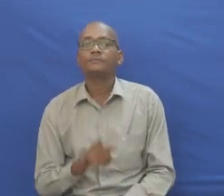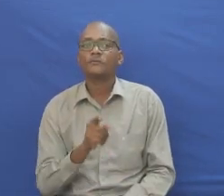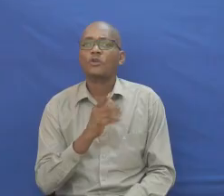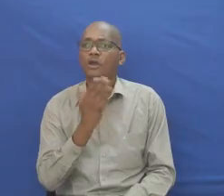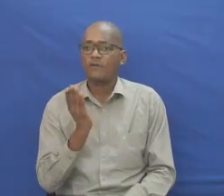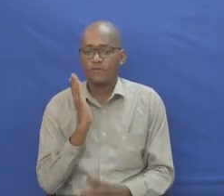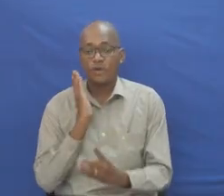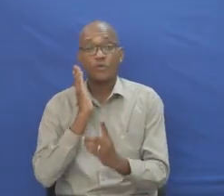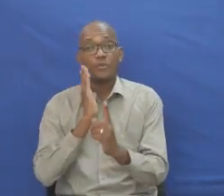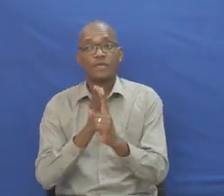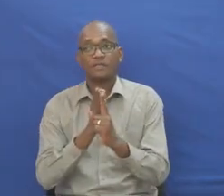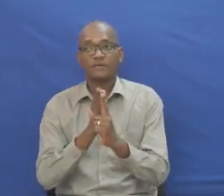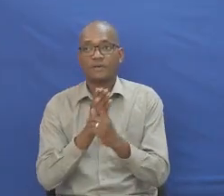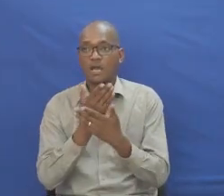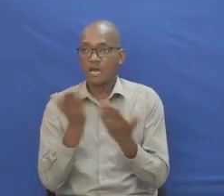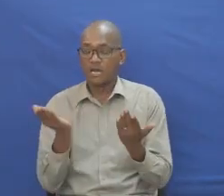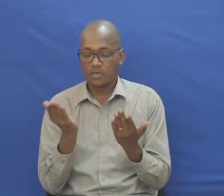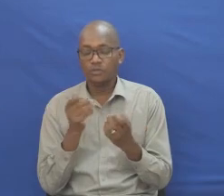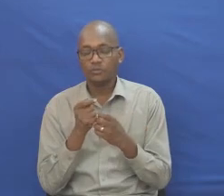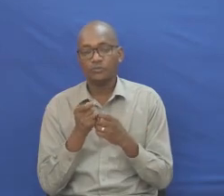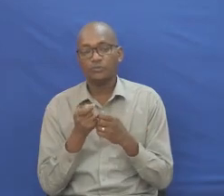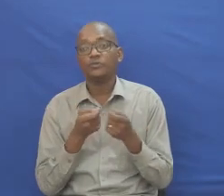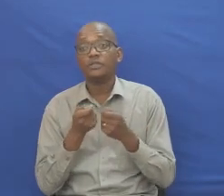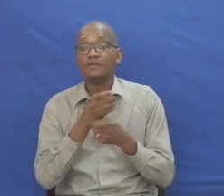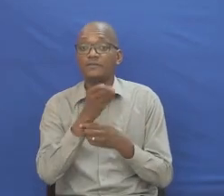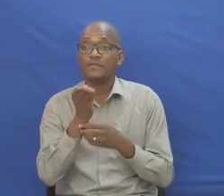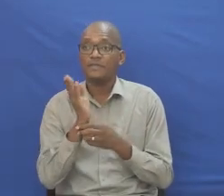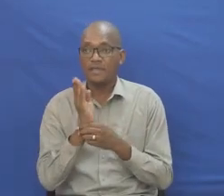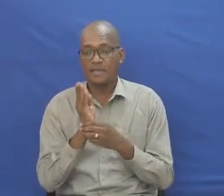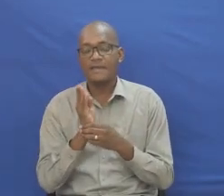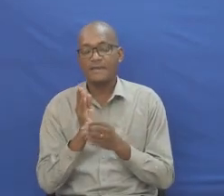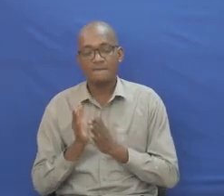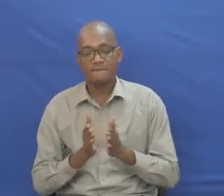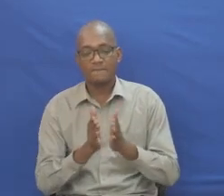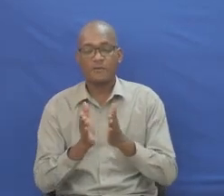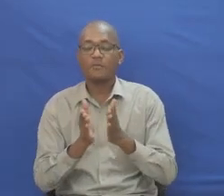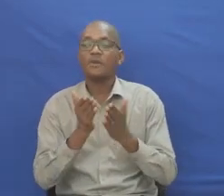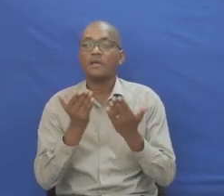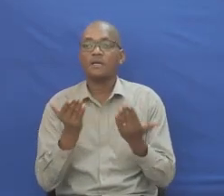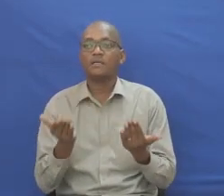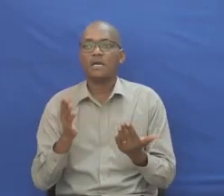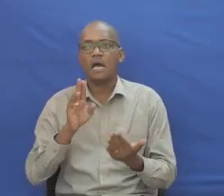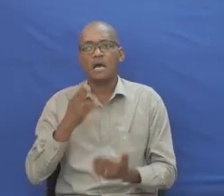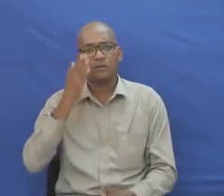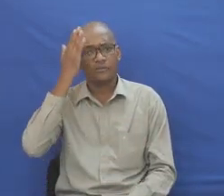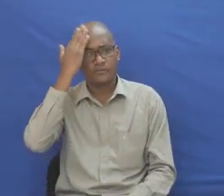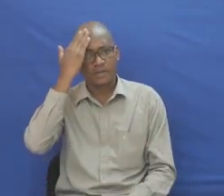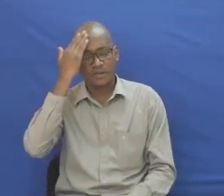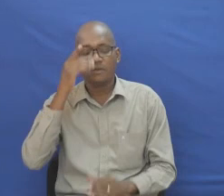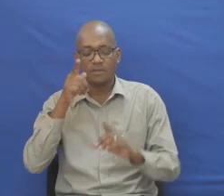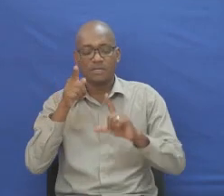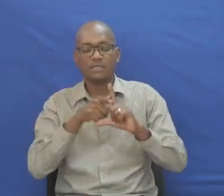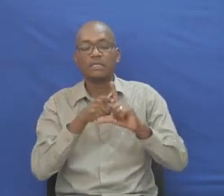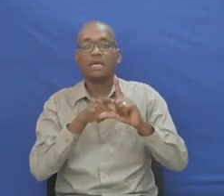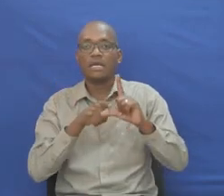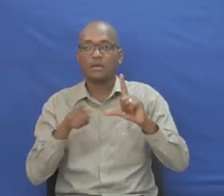need to discuss how to derive the formula of any triangle. That is the first part that you're supposing to know how to derive. And the second part is we need